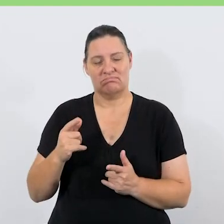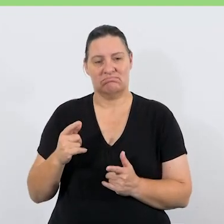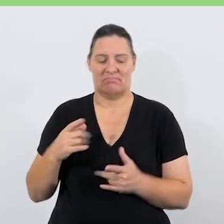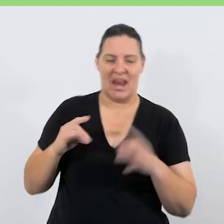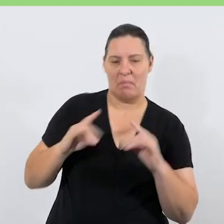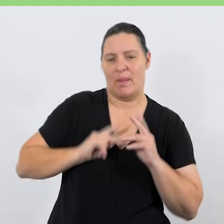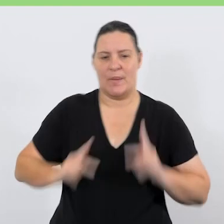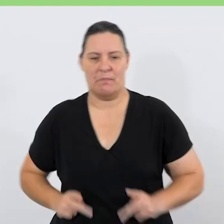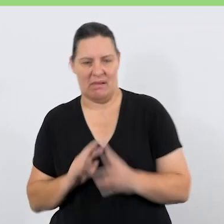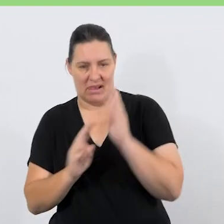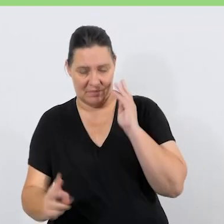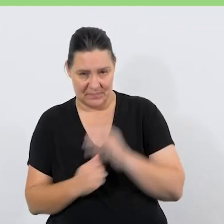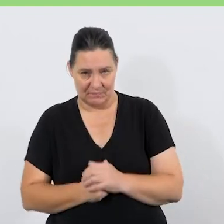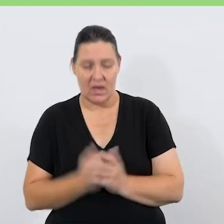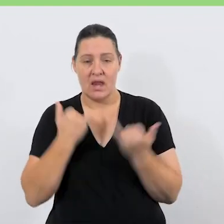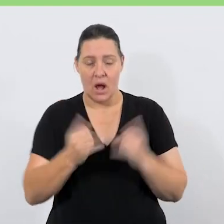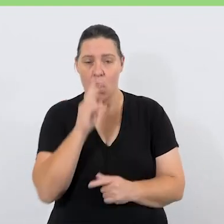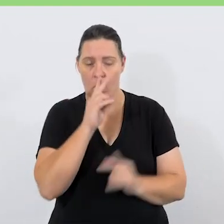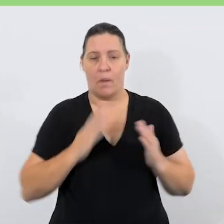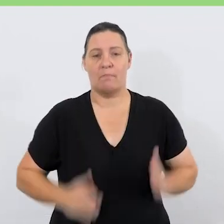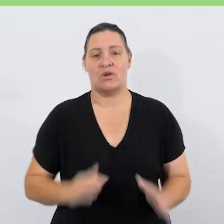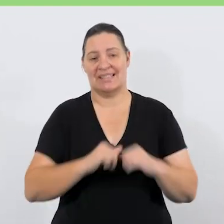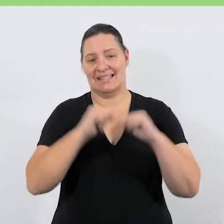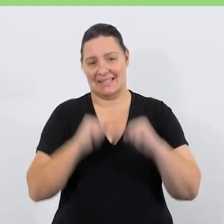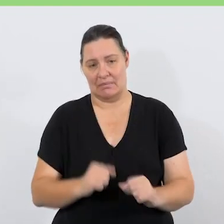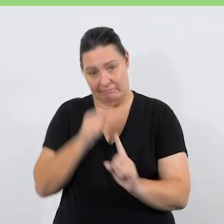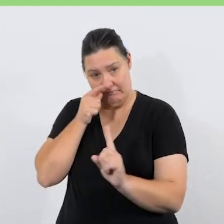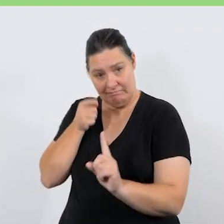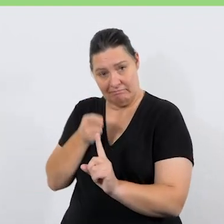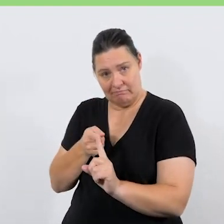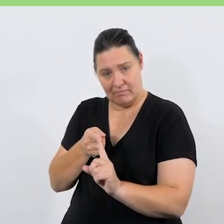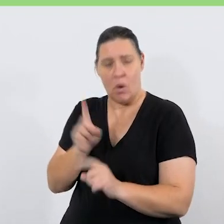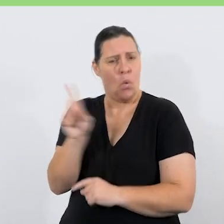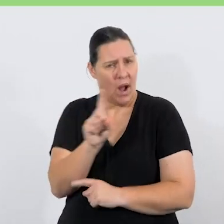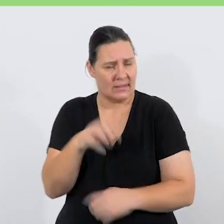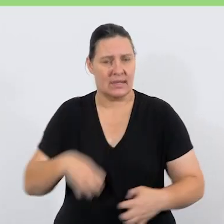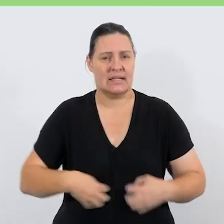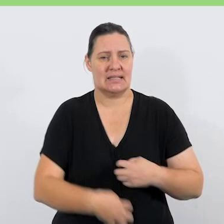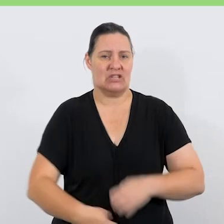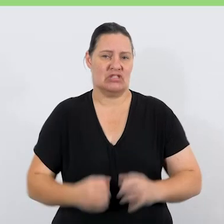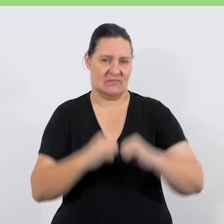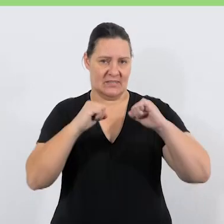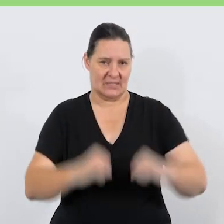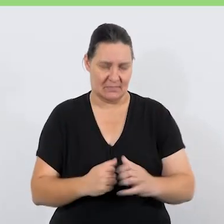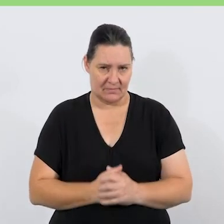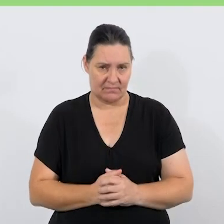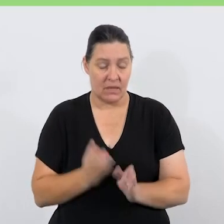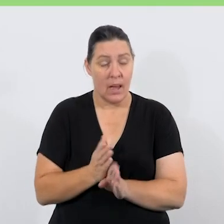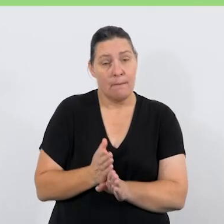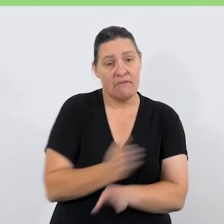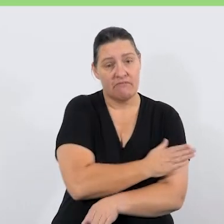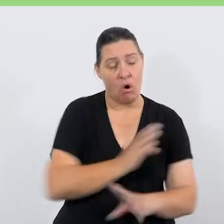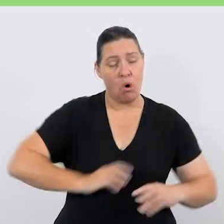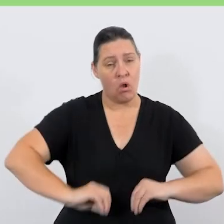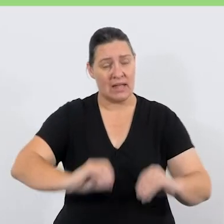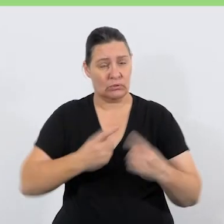in this lesson, we are going to look at the body systems, particularly the digestive system. Before we